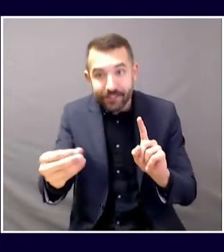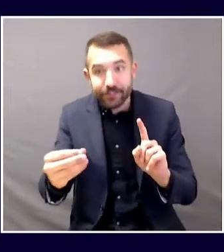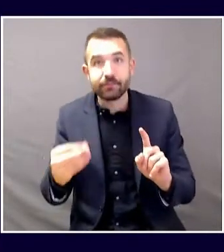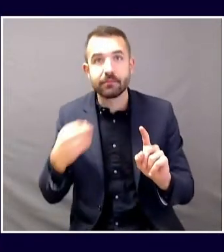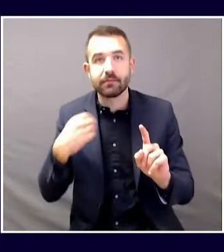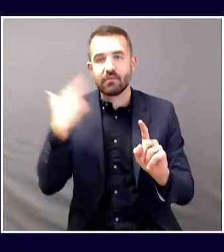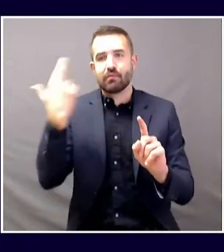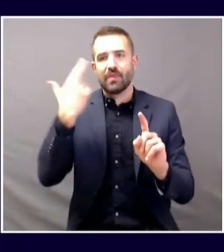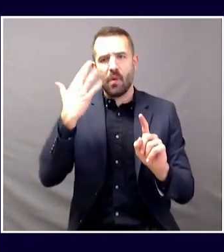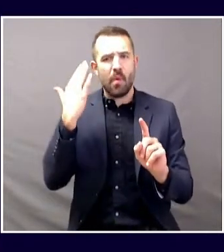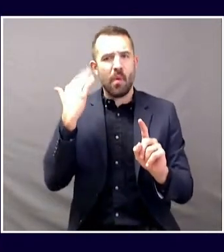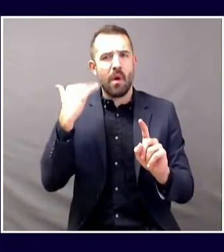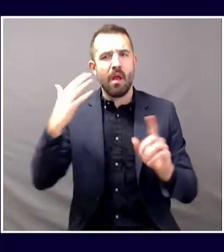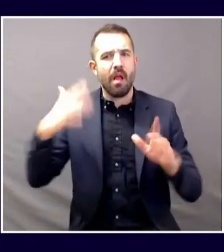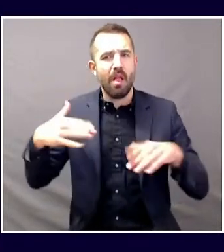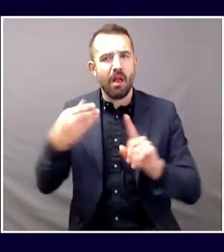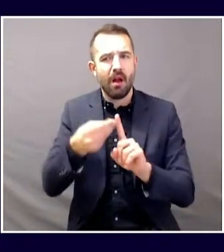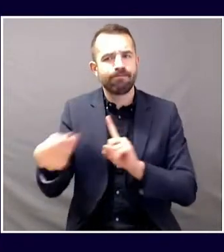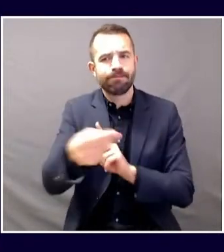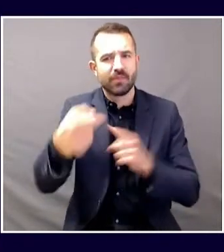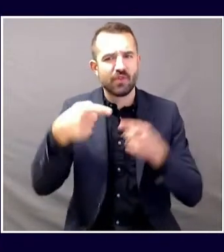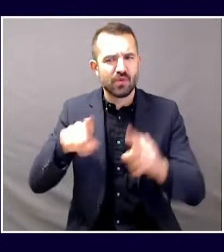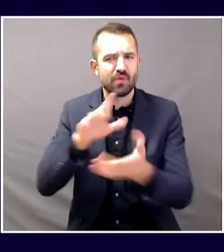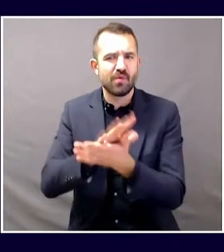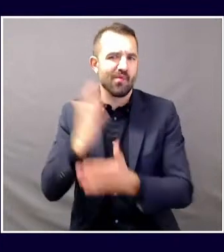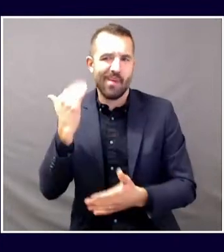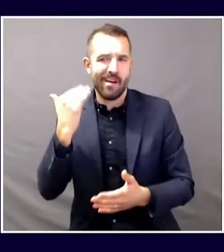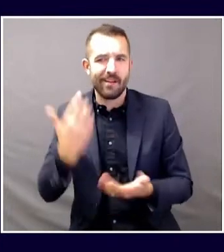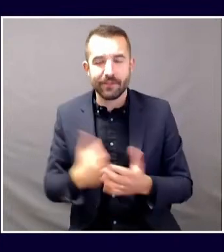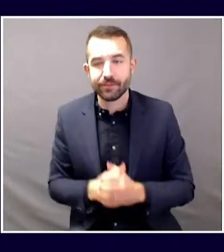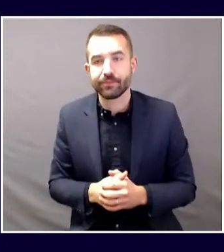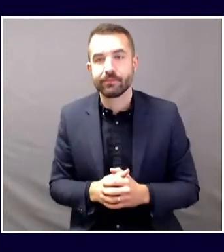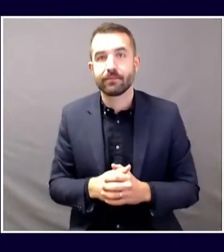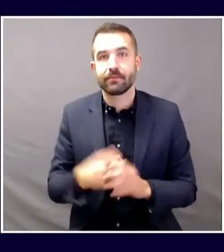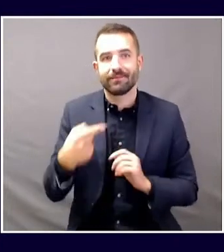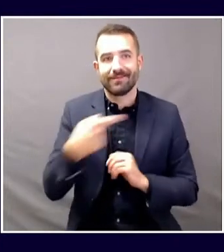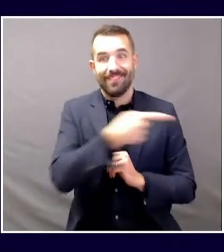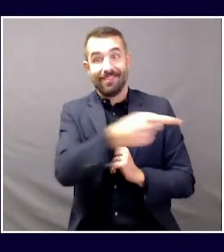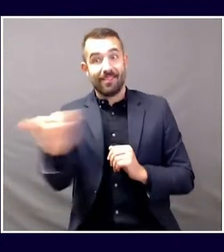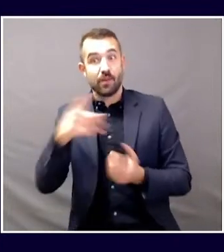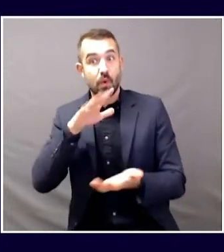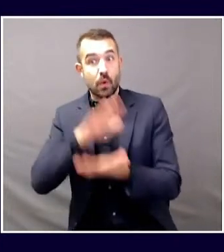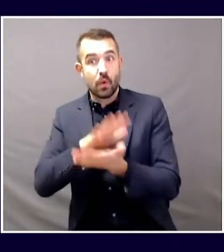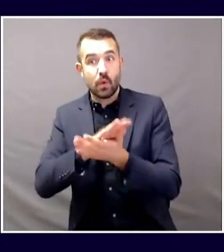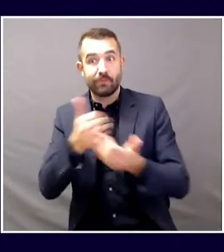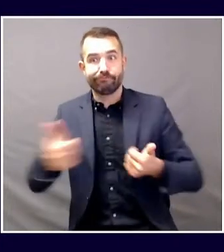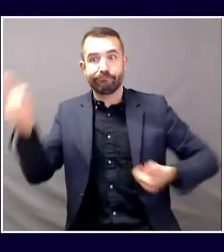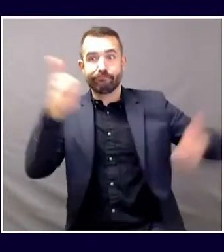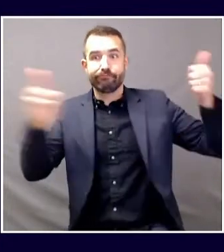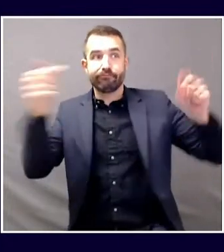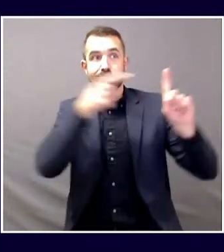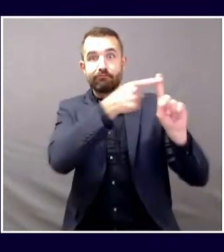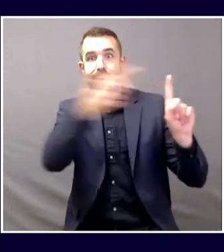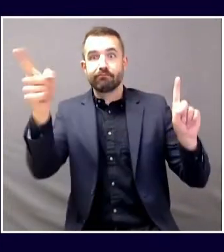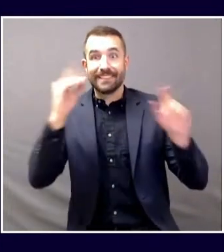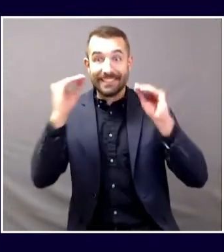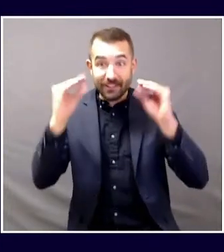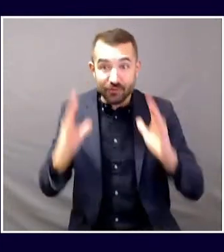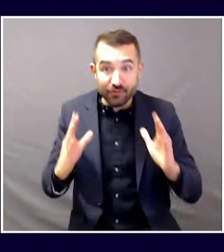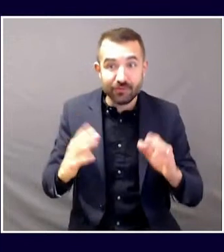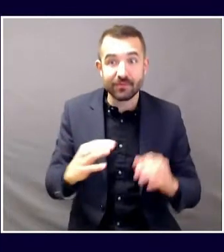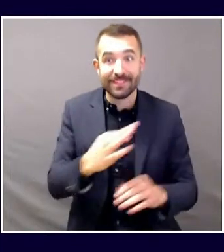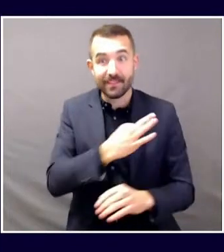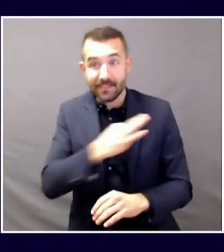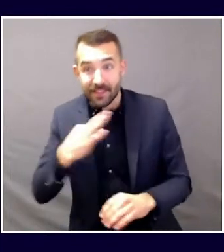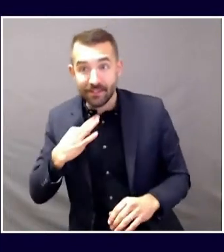It's a direct result of the work that school administrators, teachers, and staff have